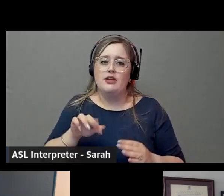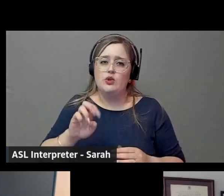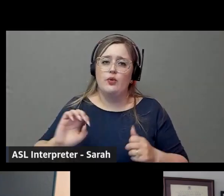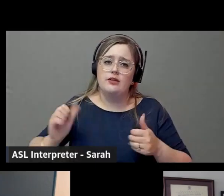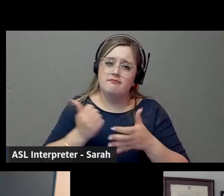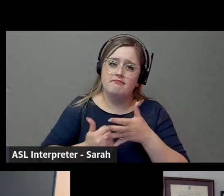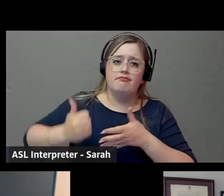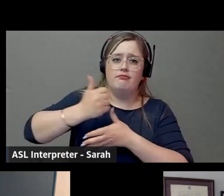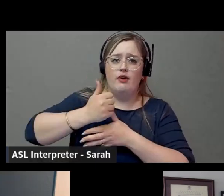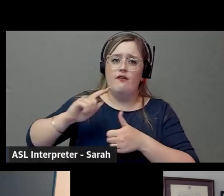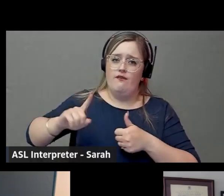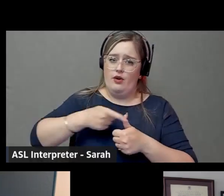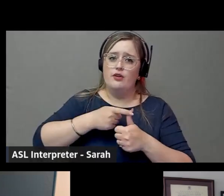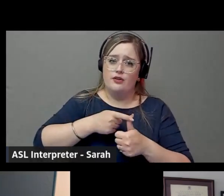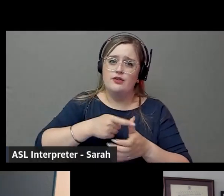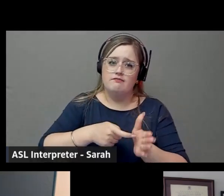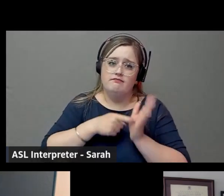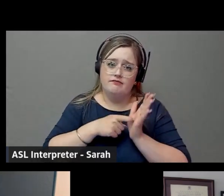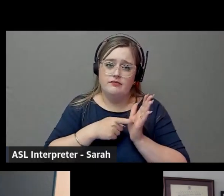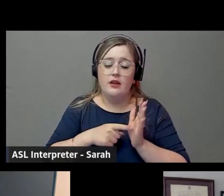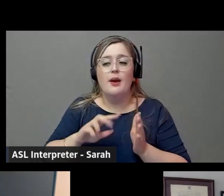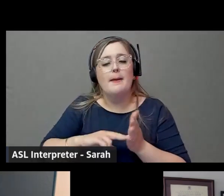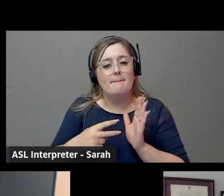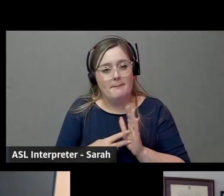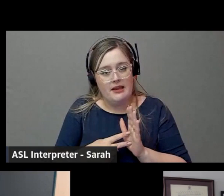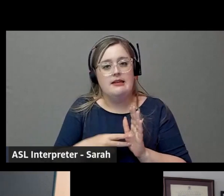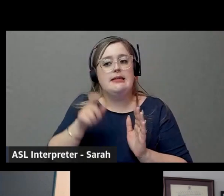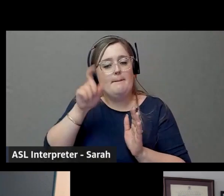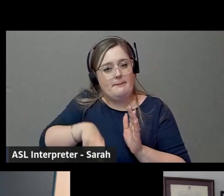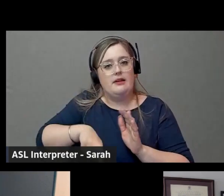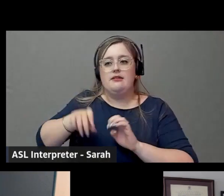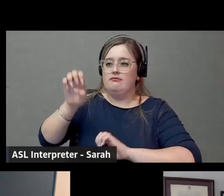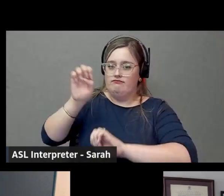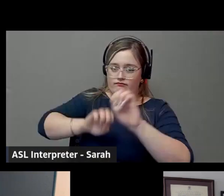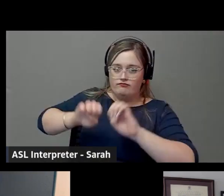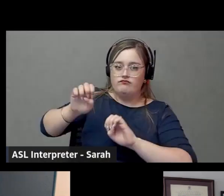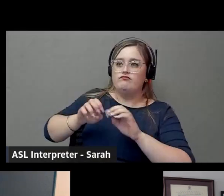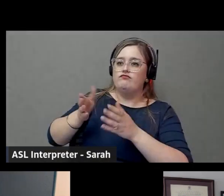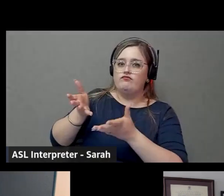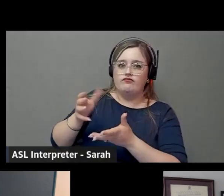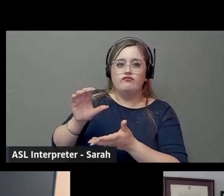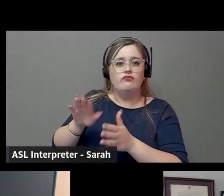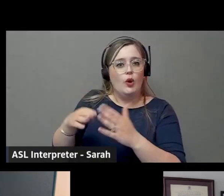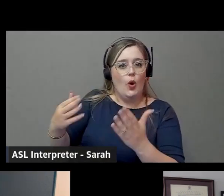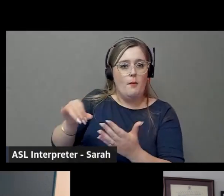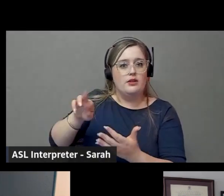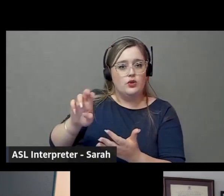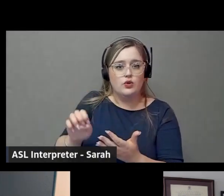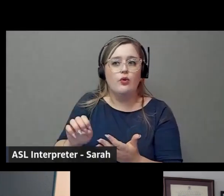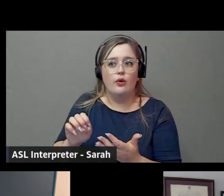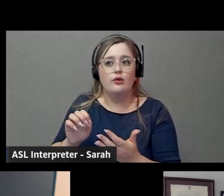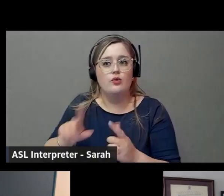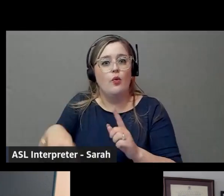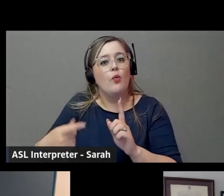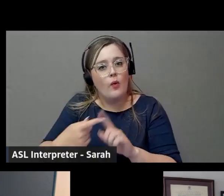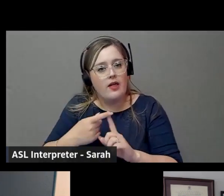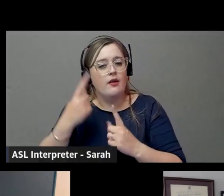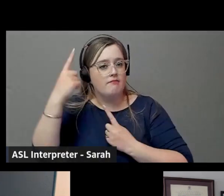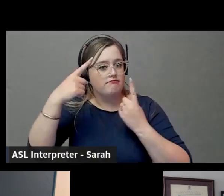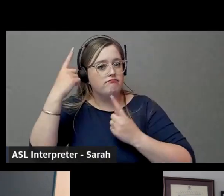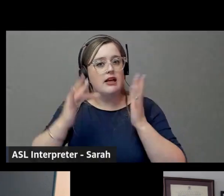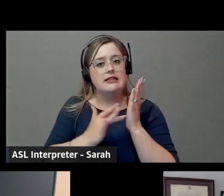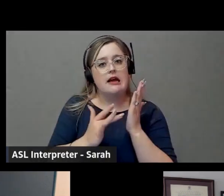they are required to evaluate open source as part of technical product selection.